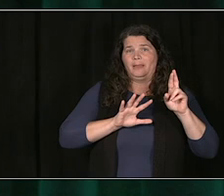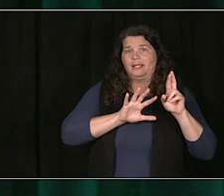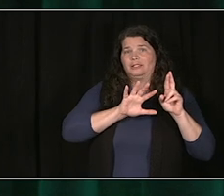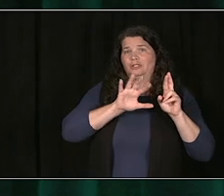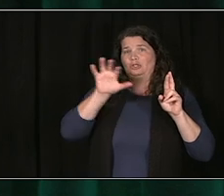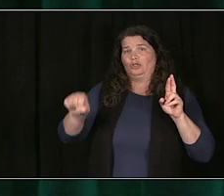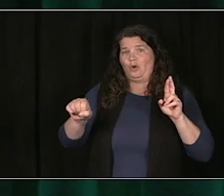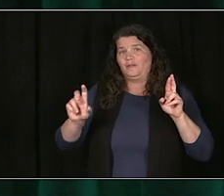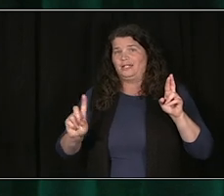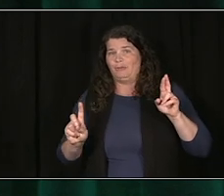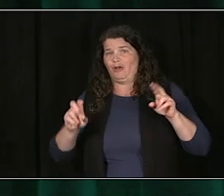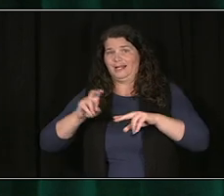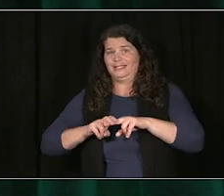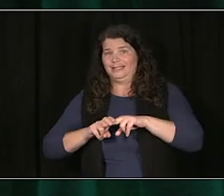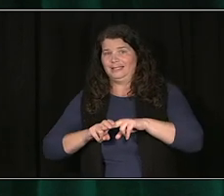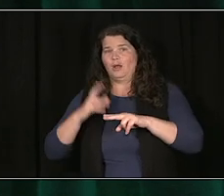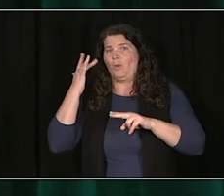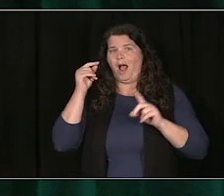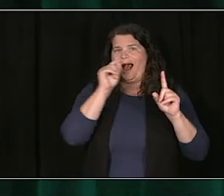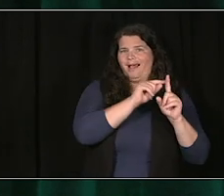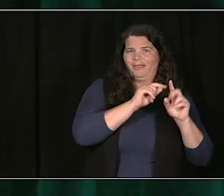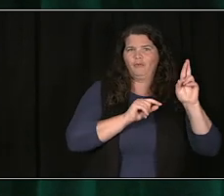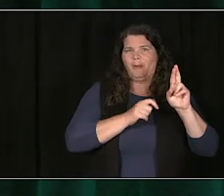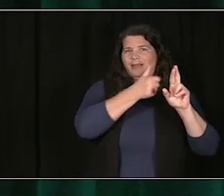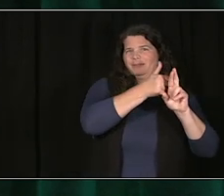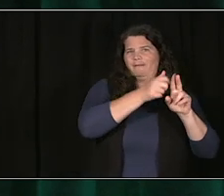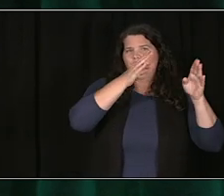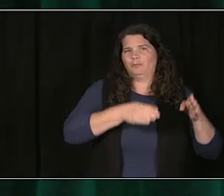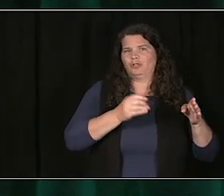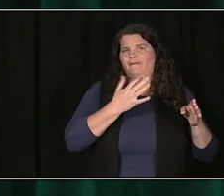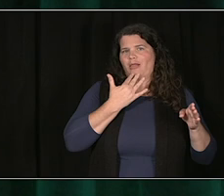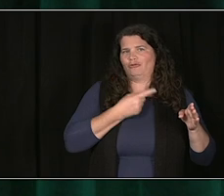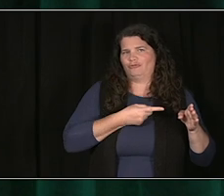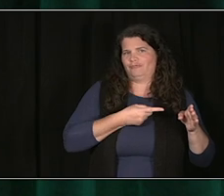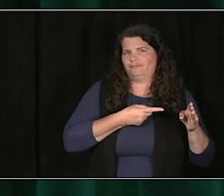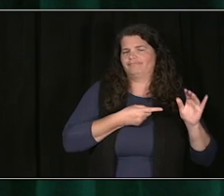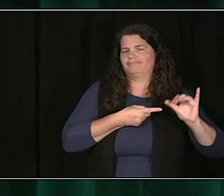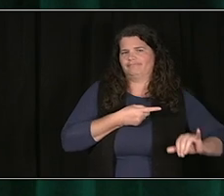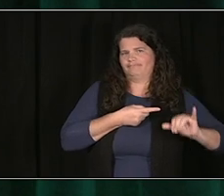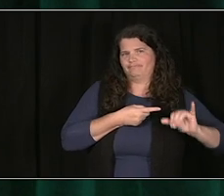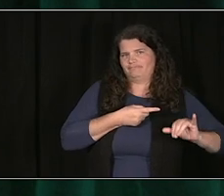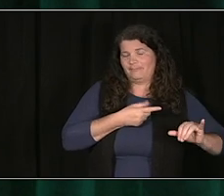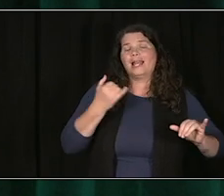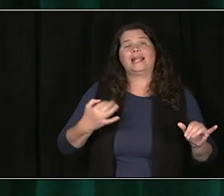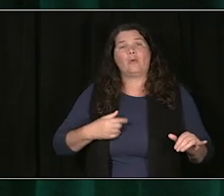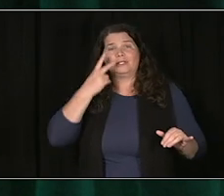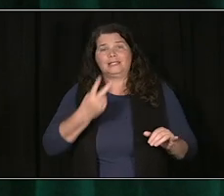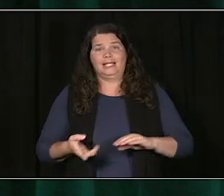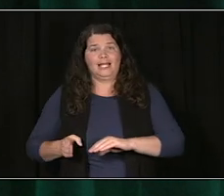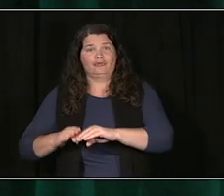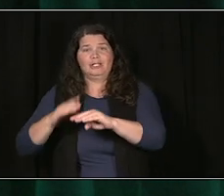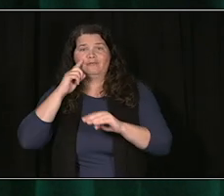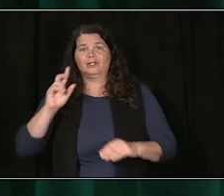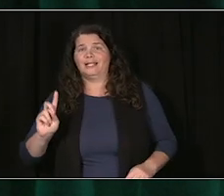with candidates of color. And you're seeing an increase as well among Democrats in